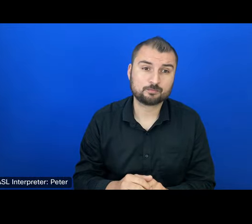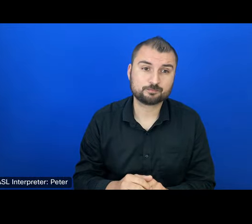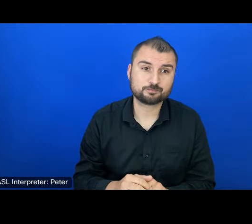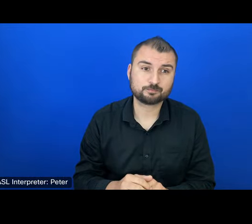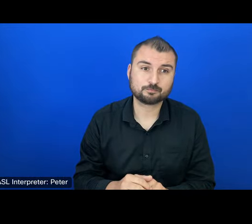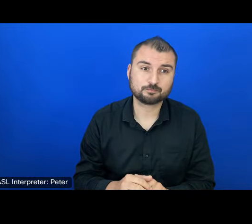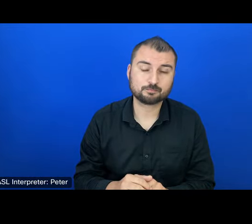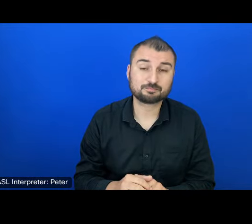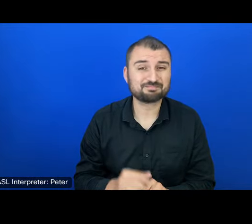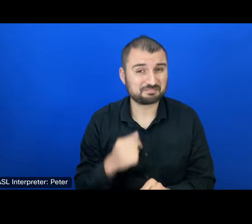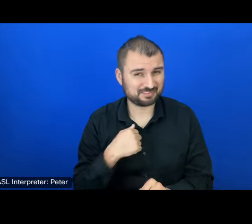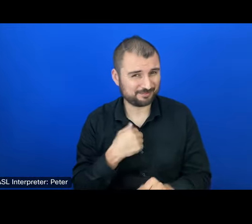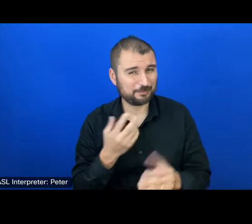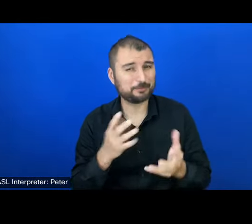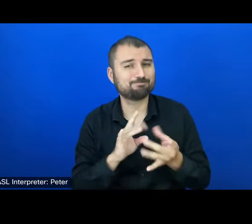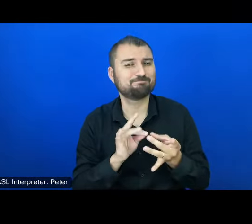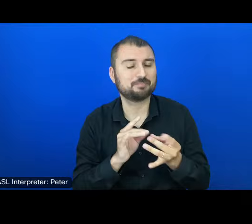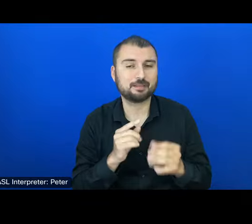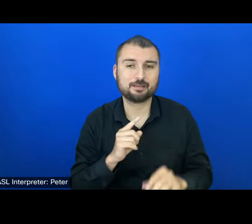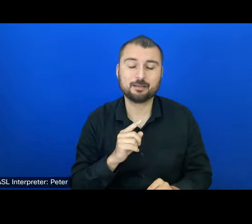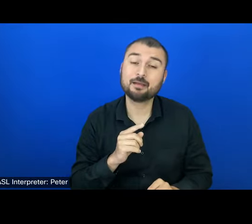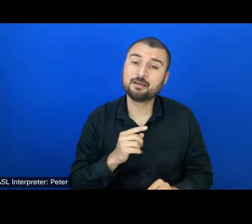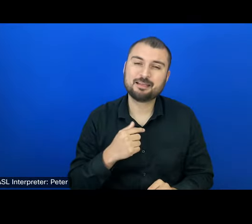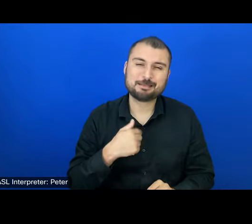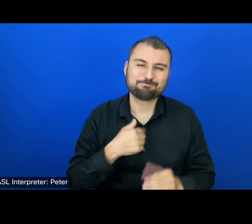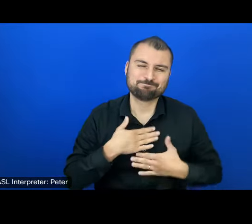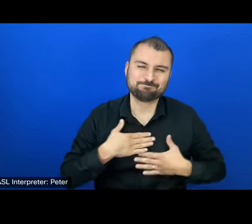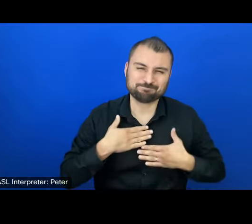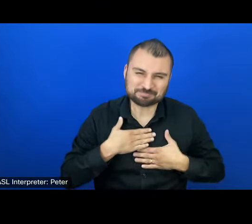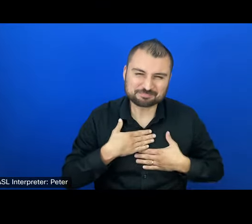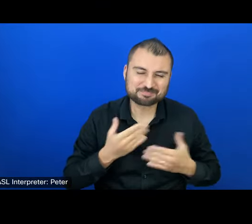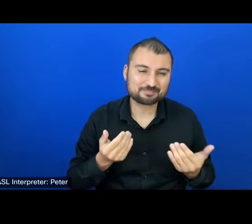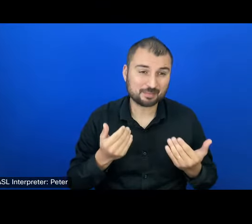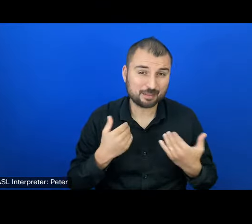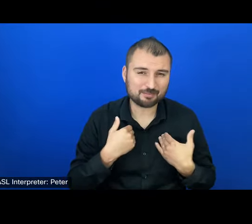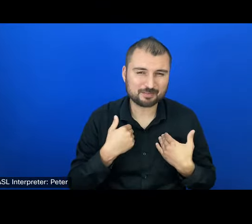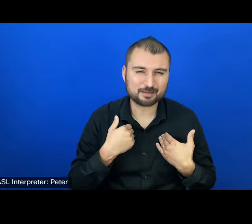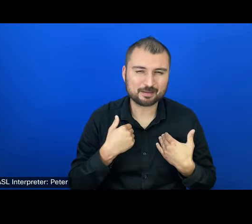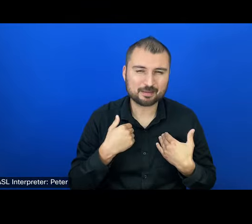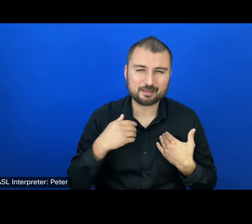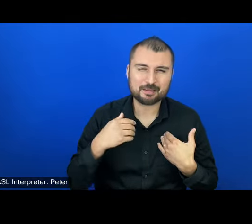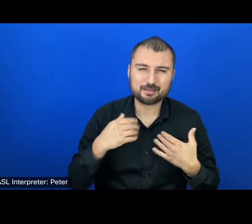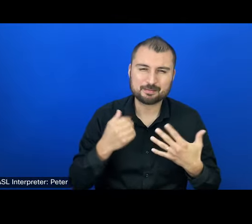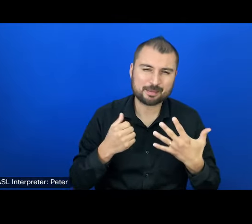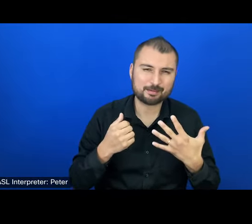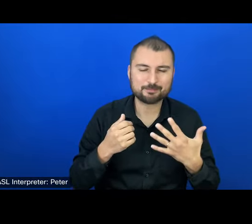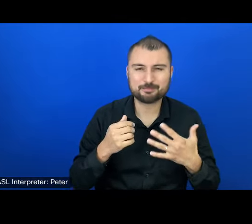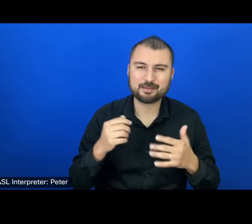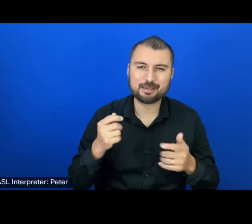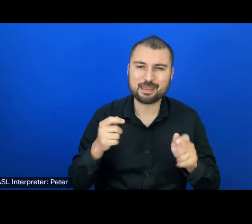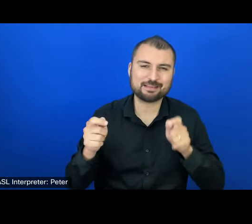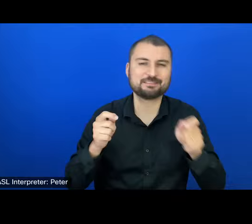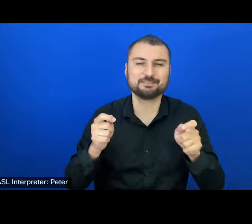I just want to say I appreciate having the executive summary about